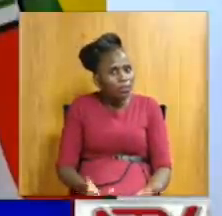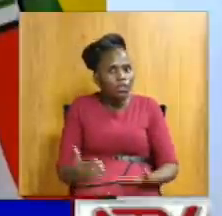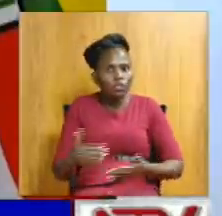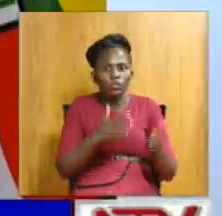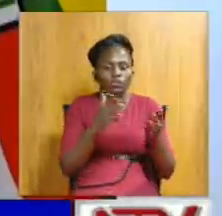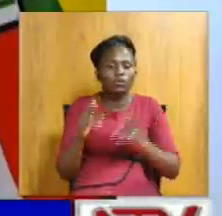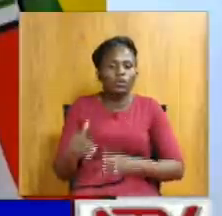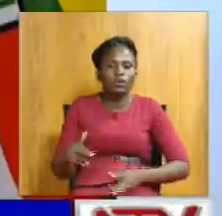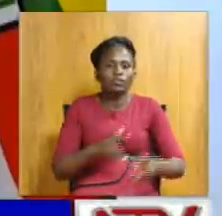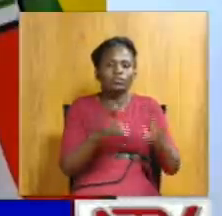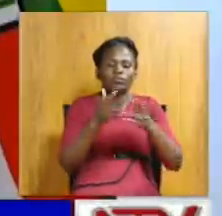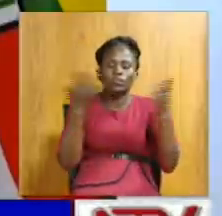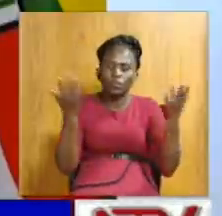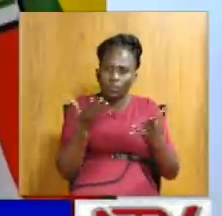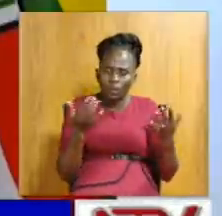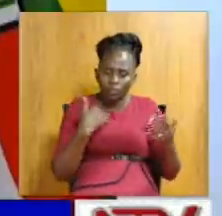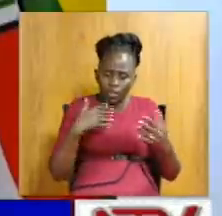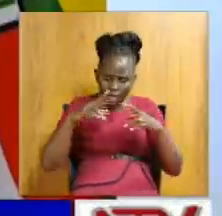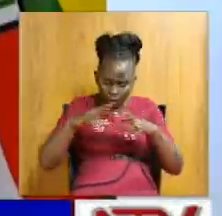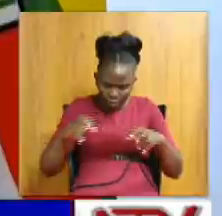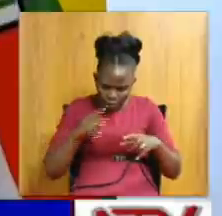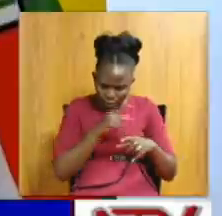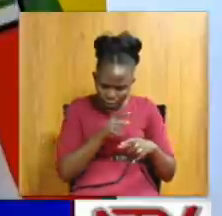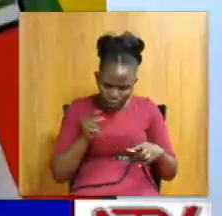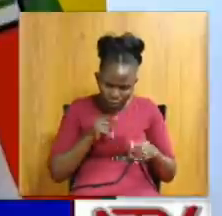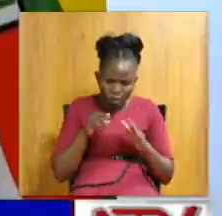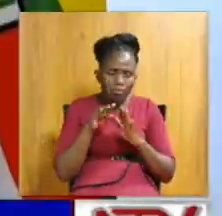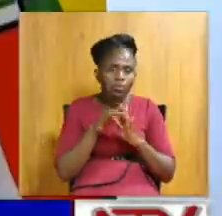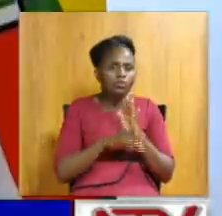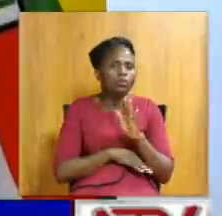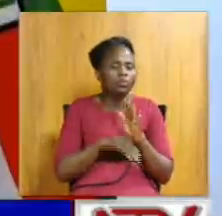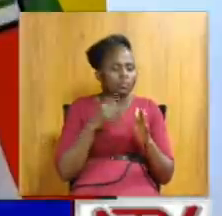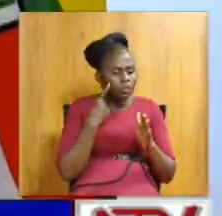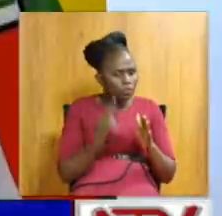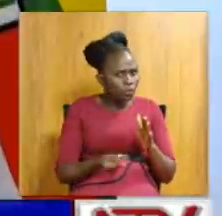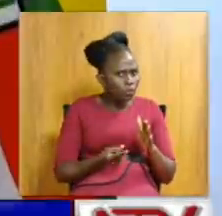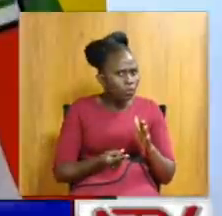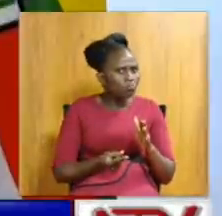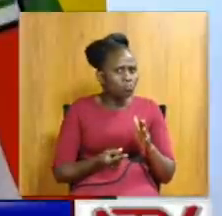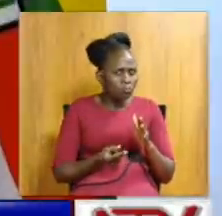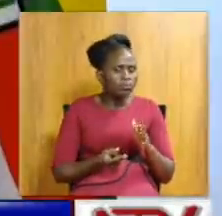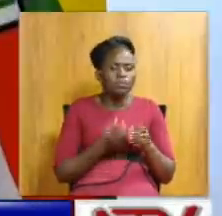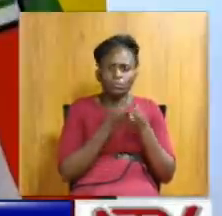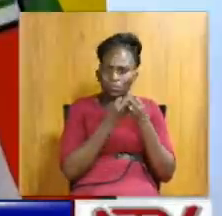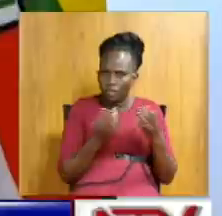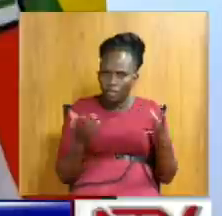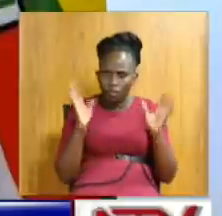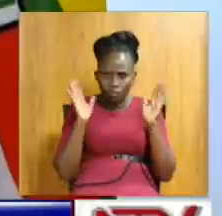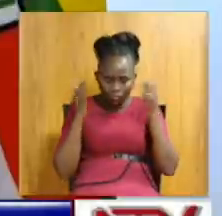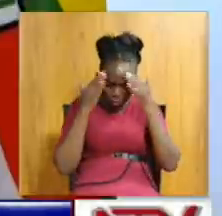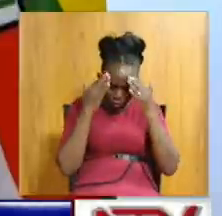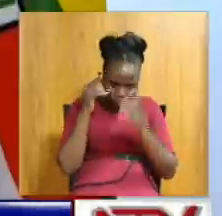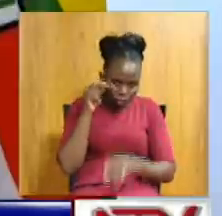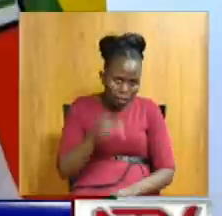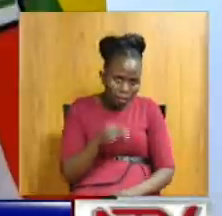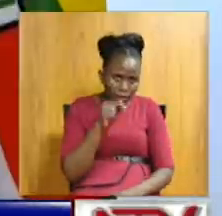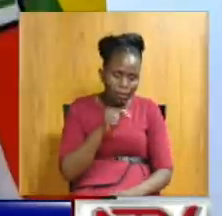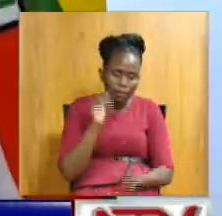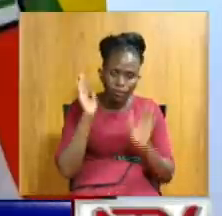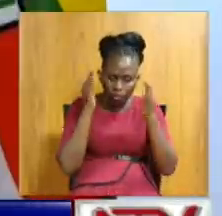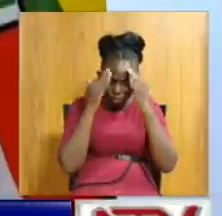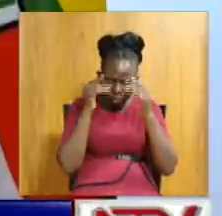I've checked on my exodus programs of Narwanga, and I have found that quite a number of Muslims in the Kajumiro